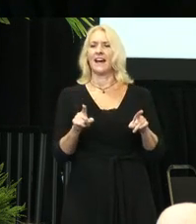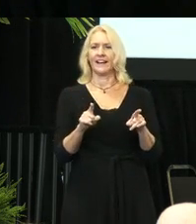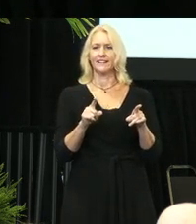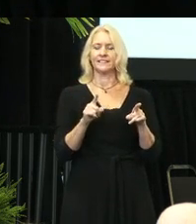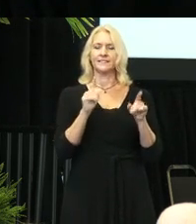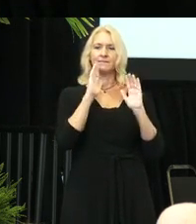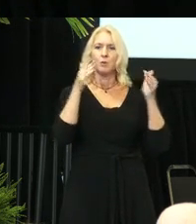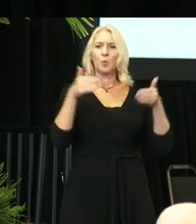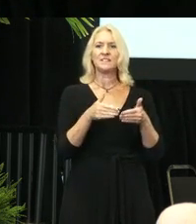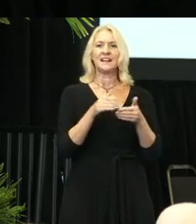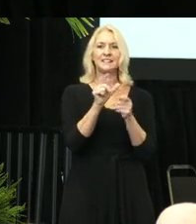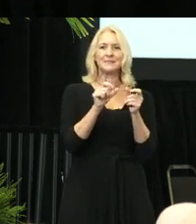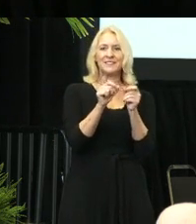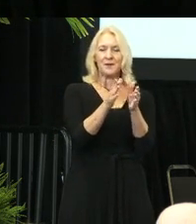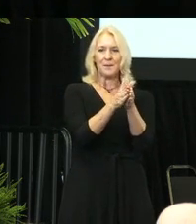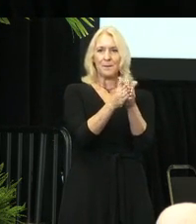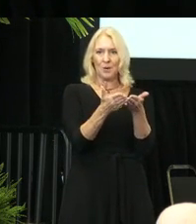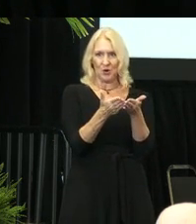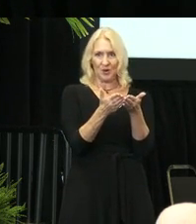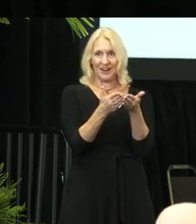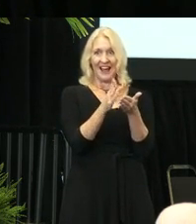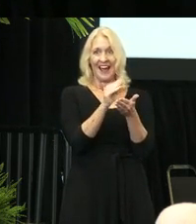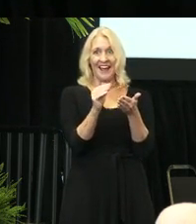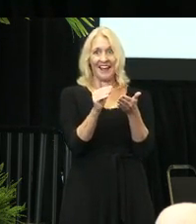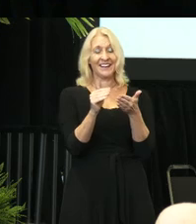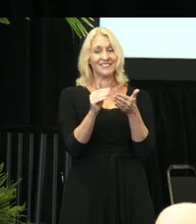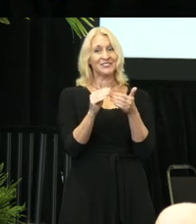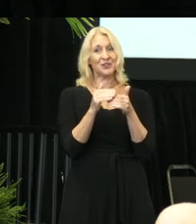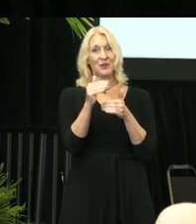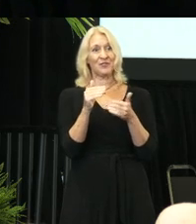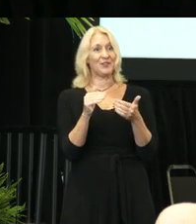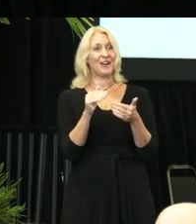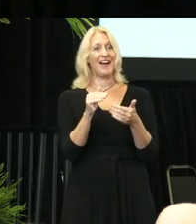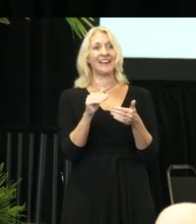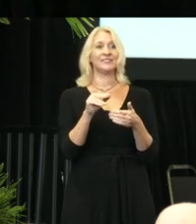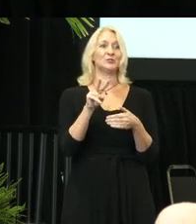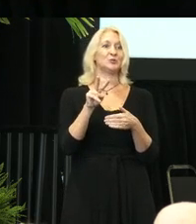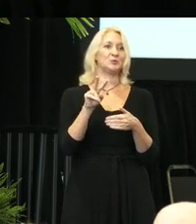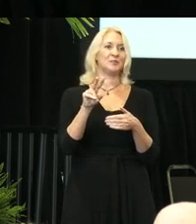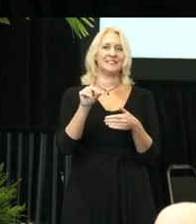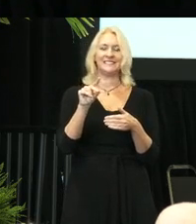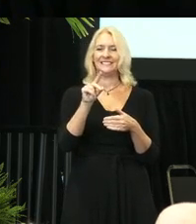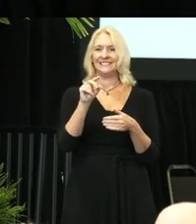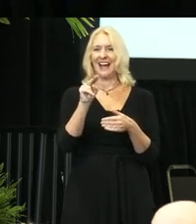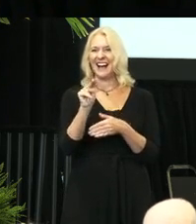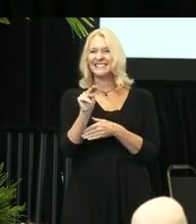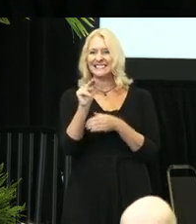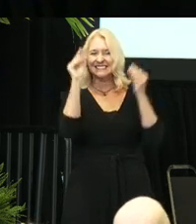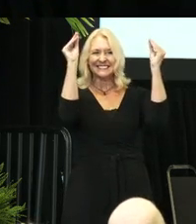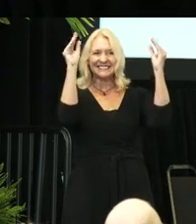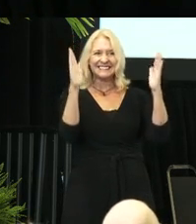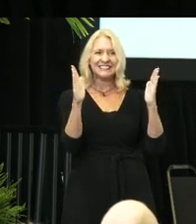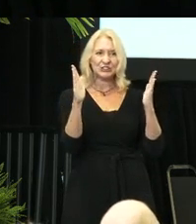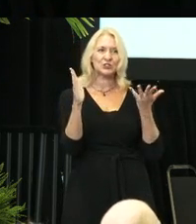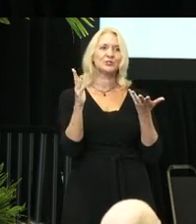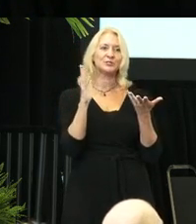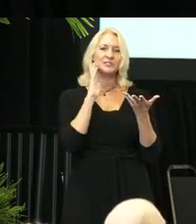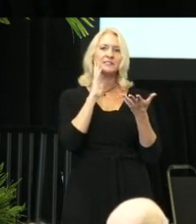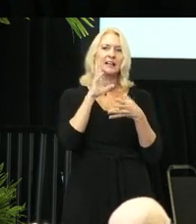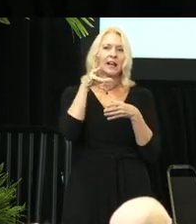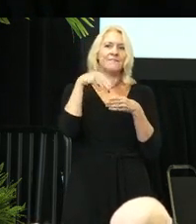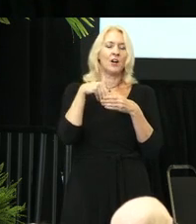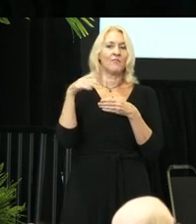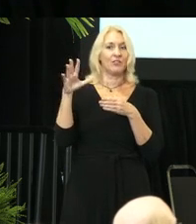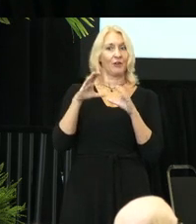professors, thank you, incorporate into their courses. The brainchild of many, but the leadership by Dr. Heidi